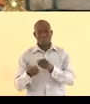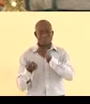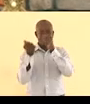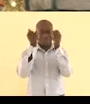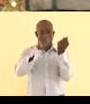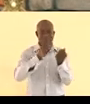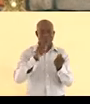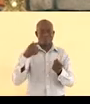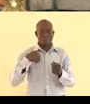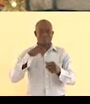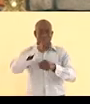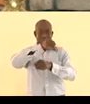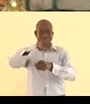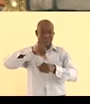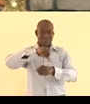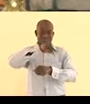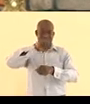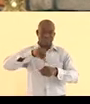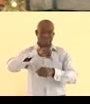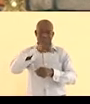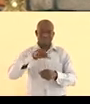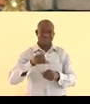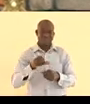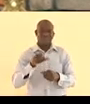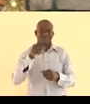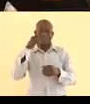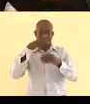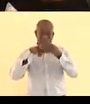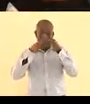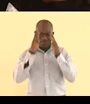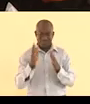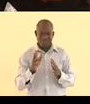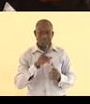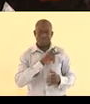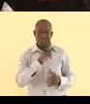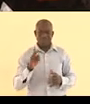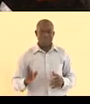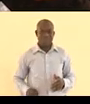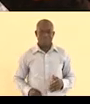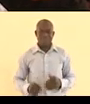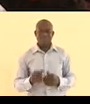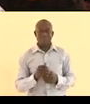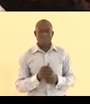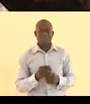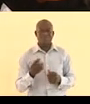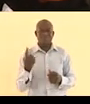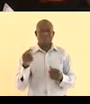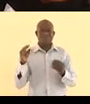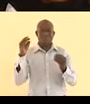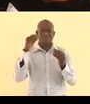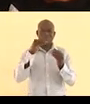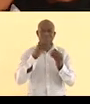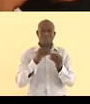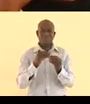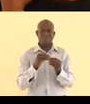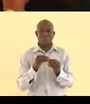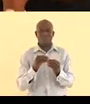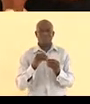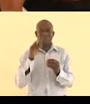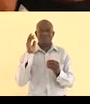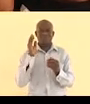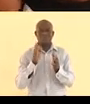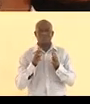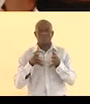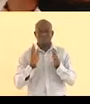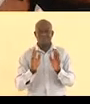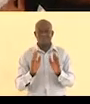prophets. Why is frugality so important? Because the more we allow the appetites